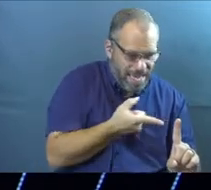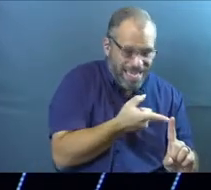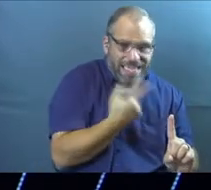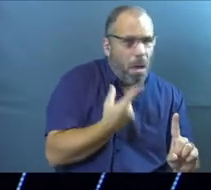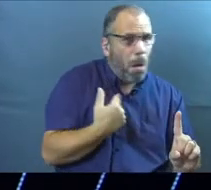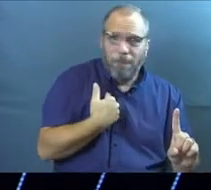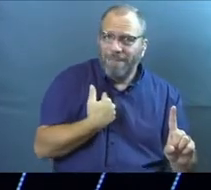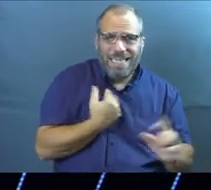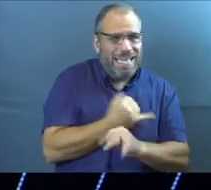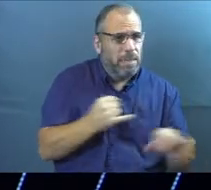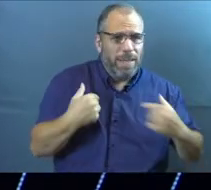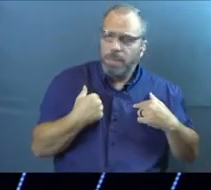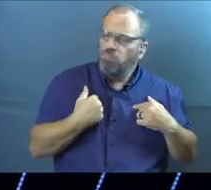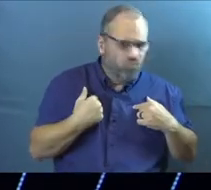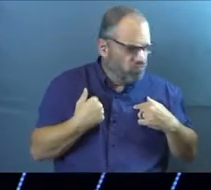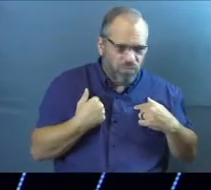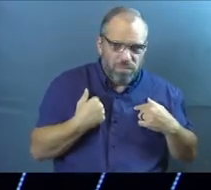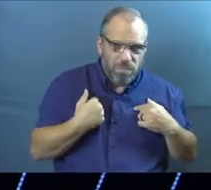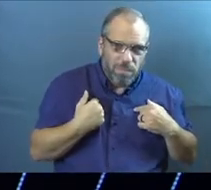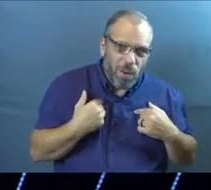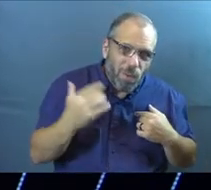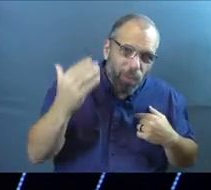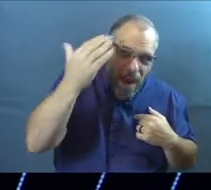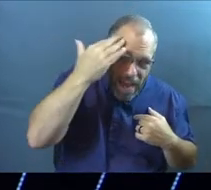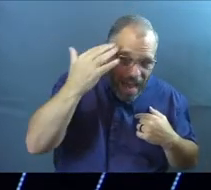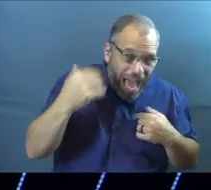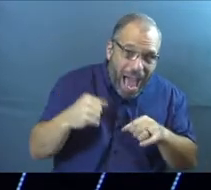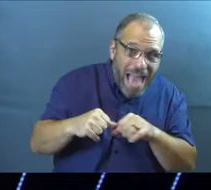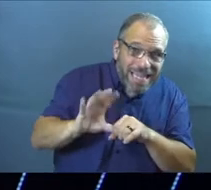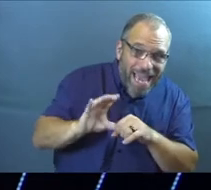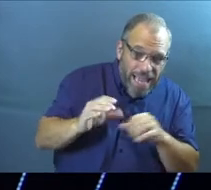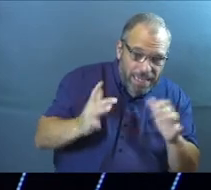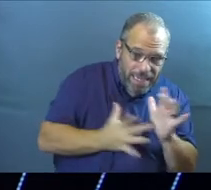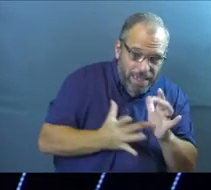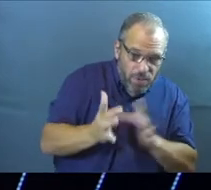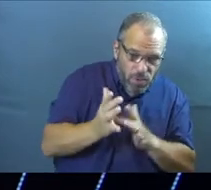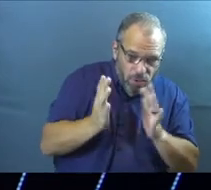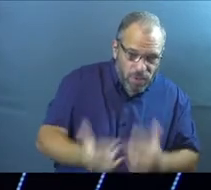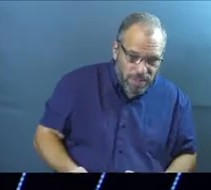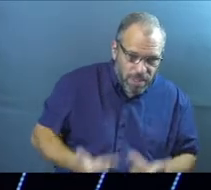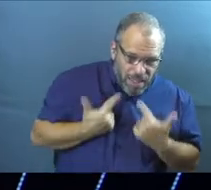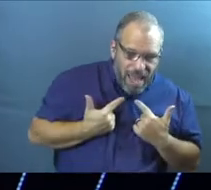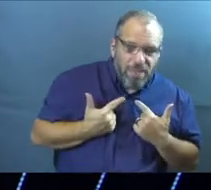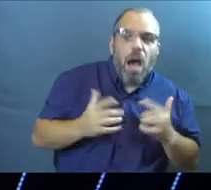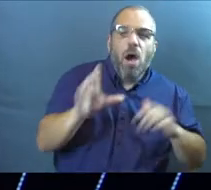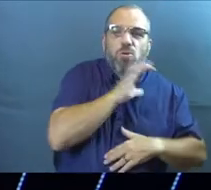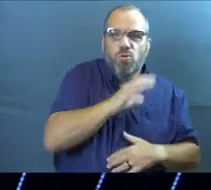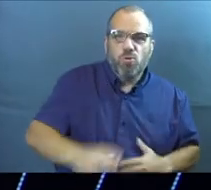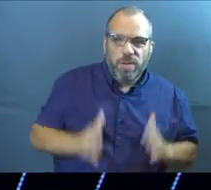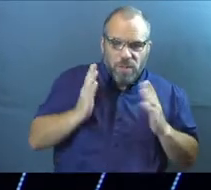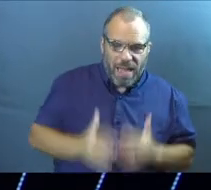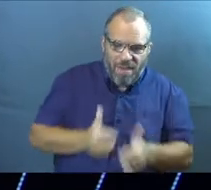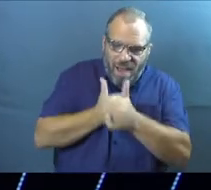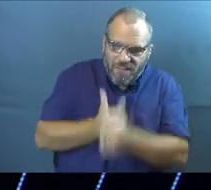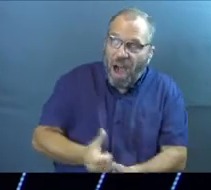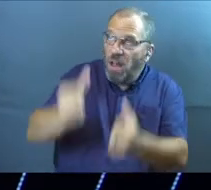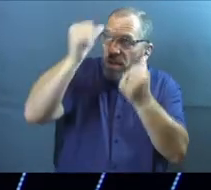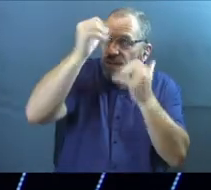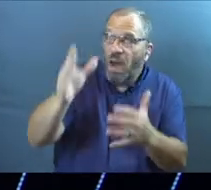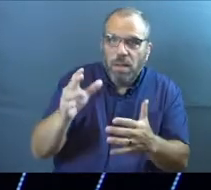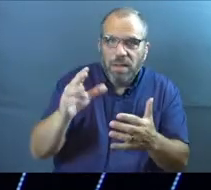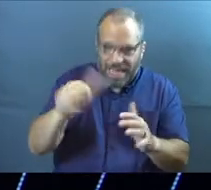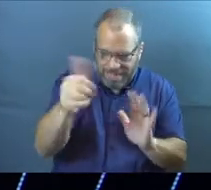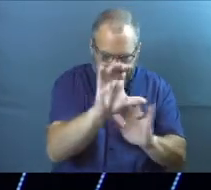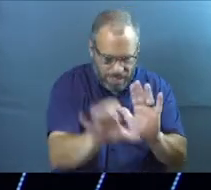by myself. Does that sound familiar to you? I can't do anything in the Christian life by myself. I've got to follow the Father. Is that